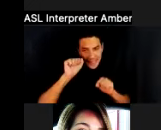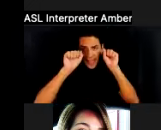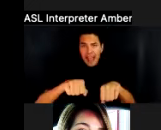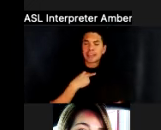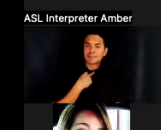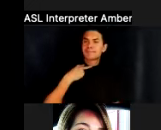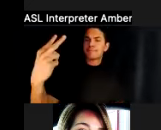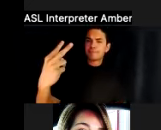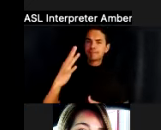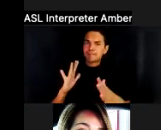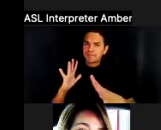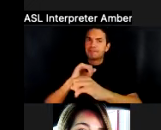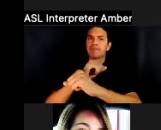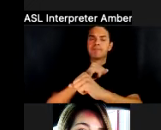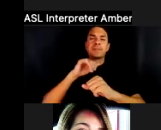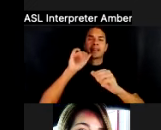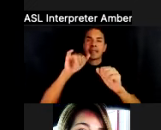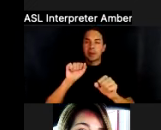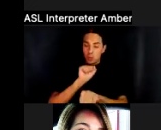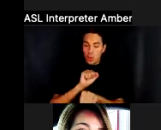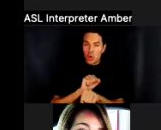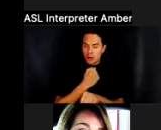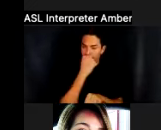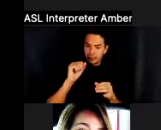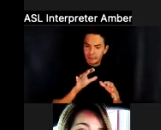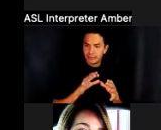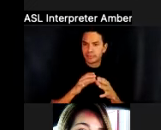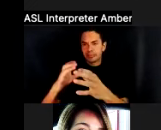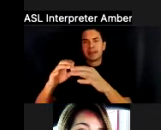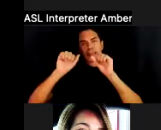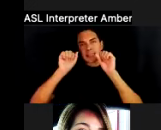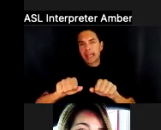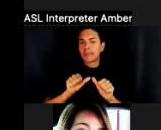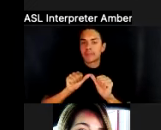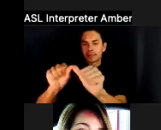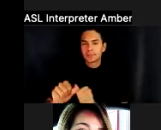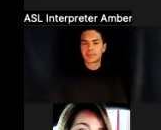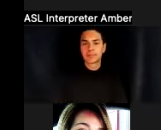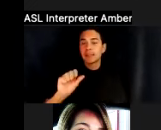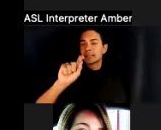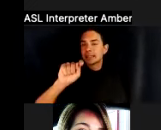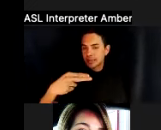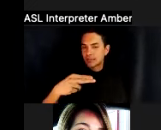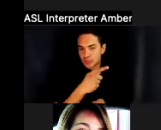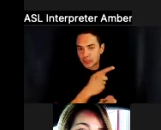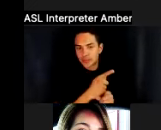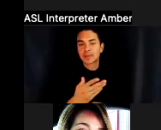And how do we continue this work forward? Yeah, thanks, Steph. So our grandparents would not speak to us in